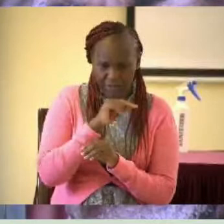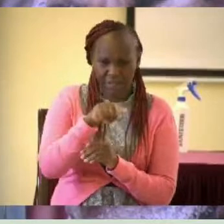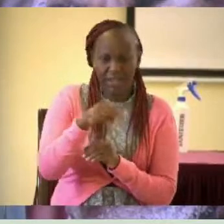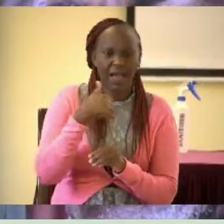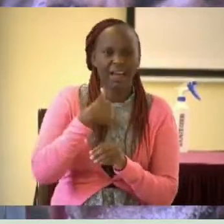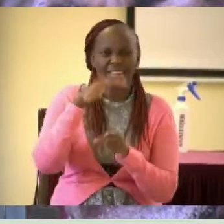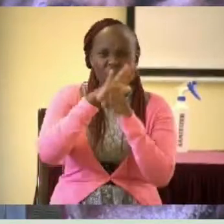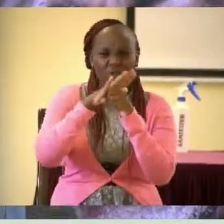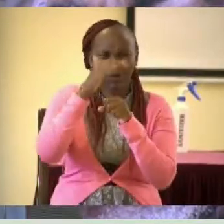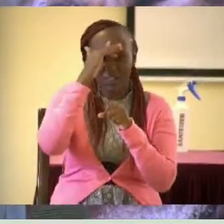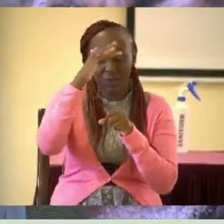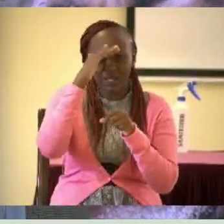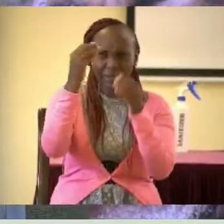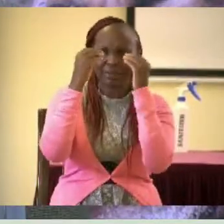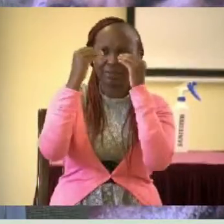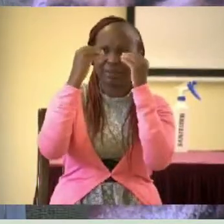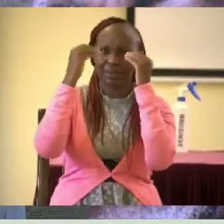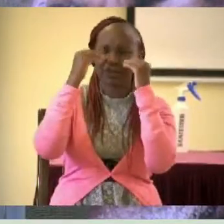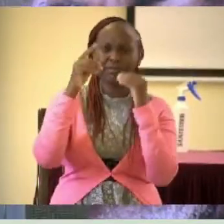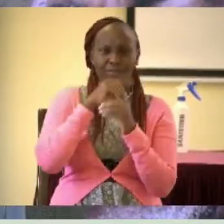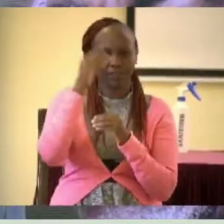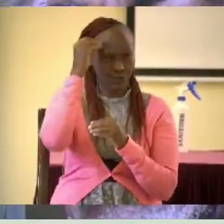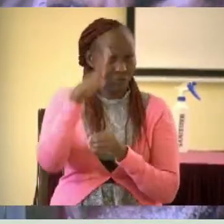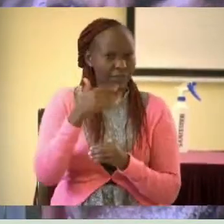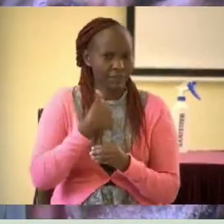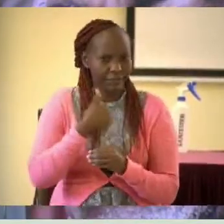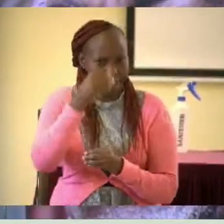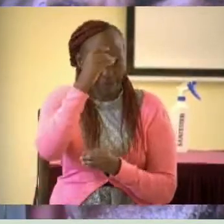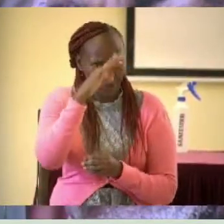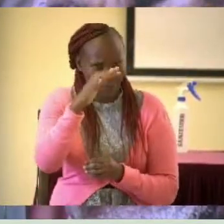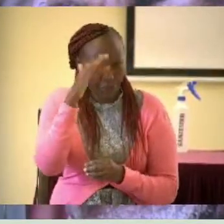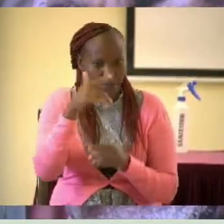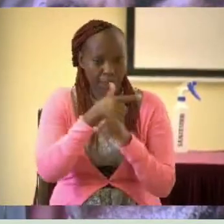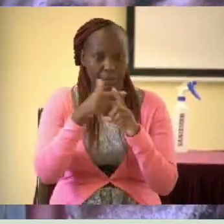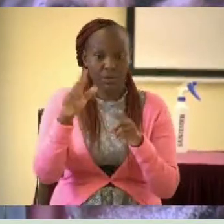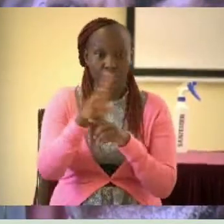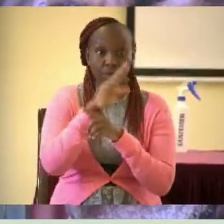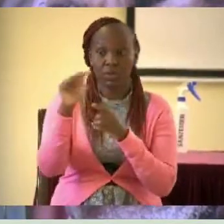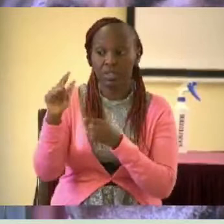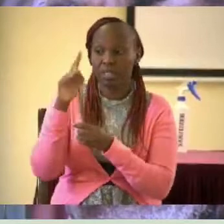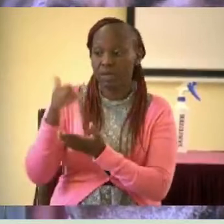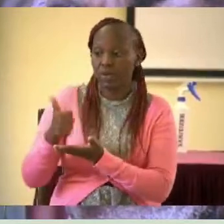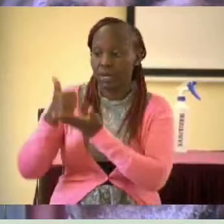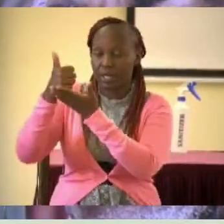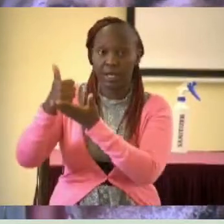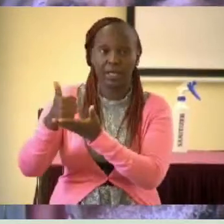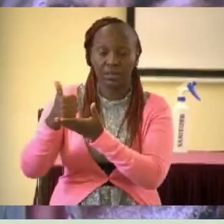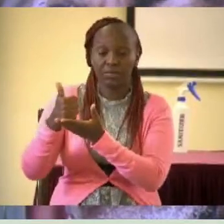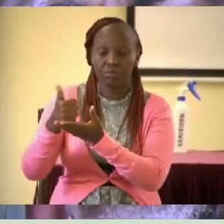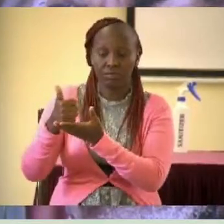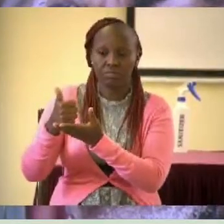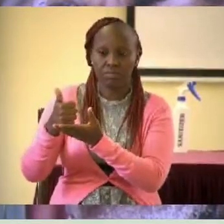lot of theory in their heads, okay? But we use this legal aid project as a flagship